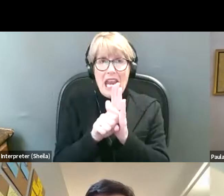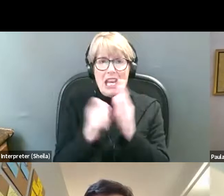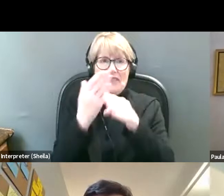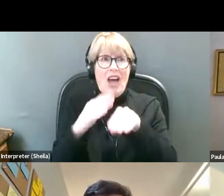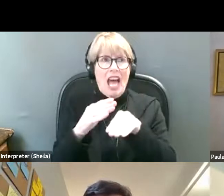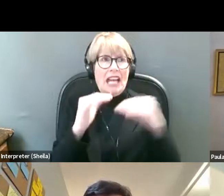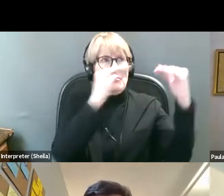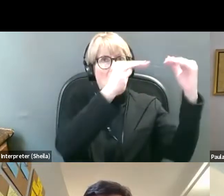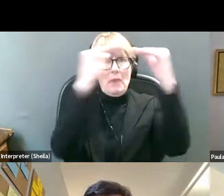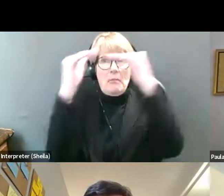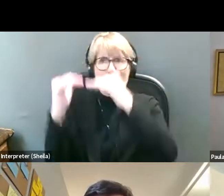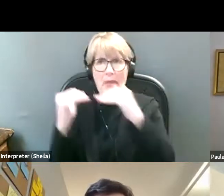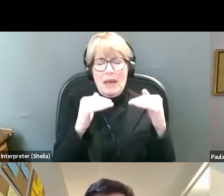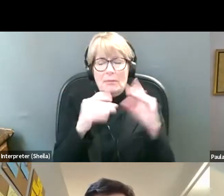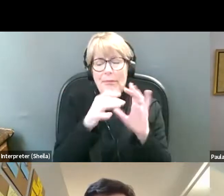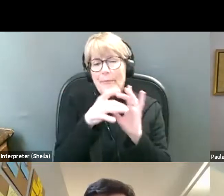population wise.